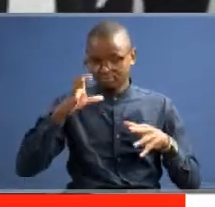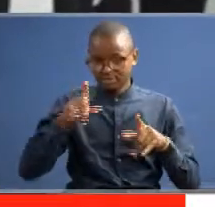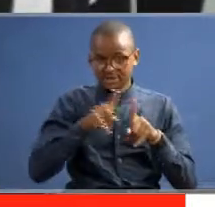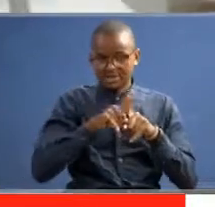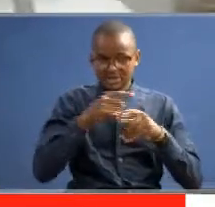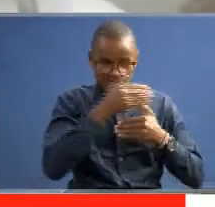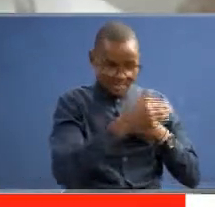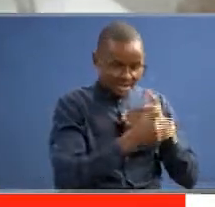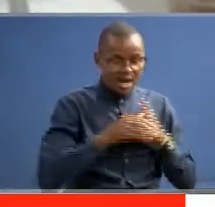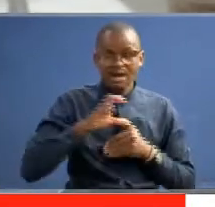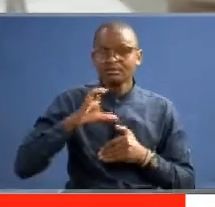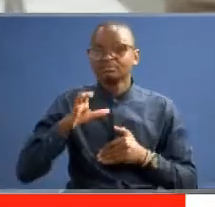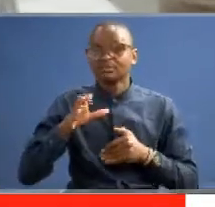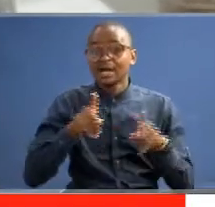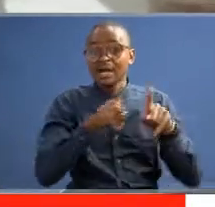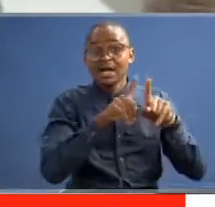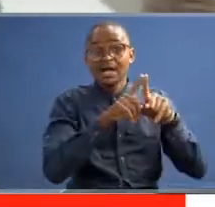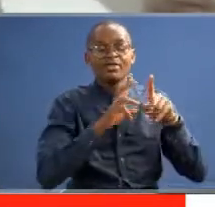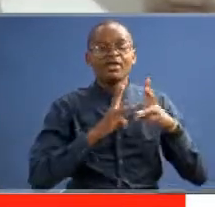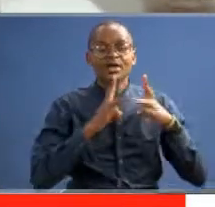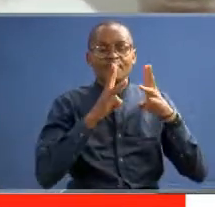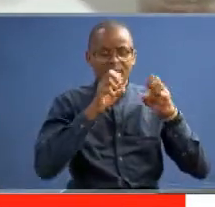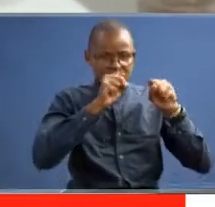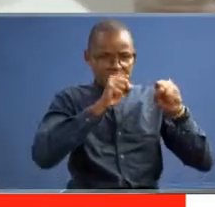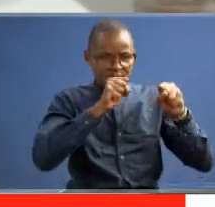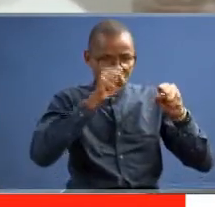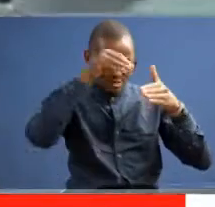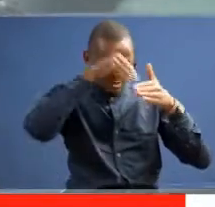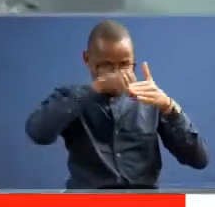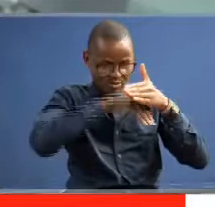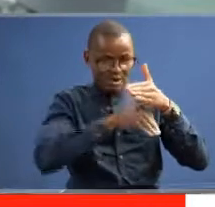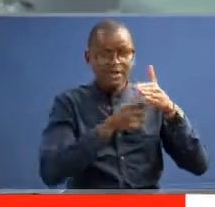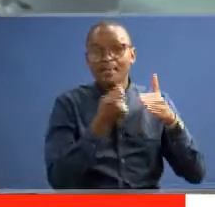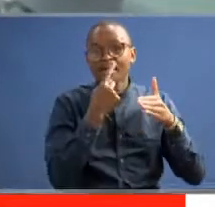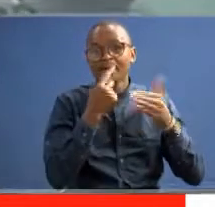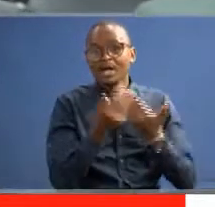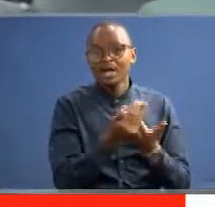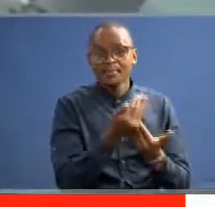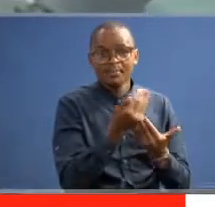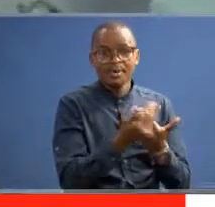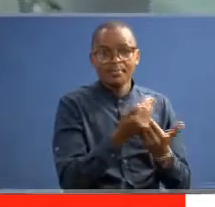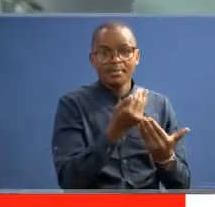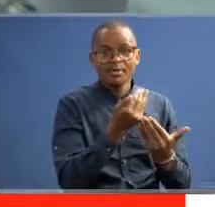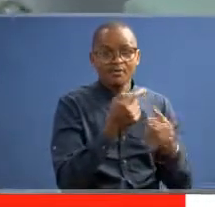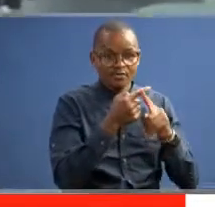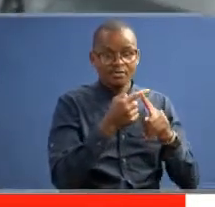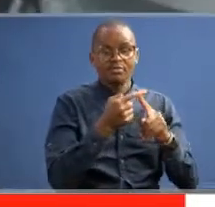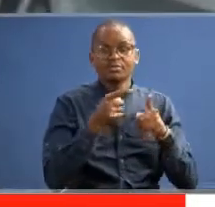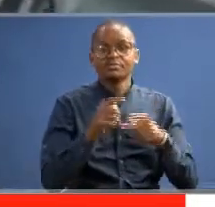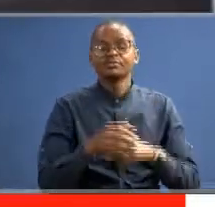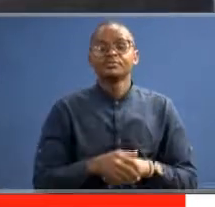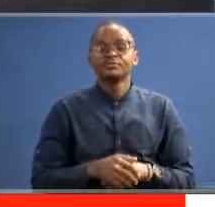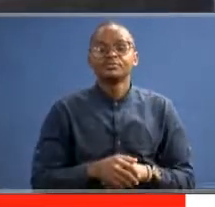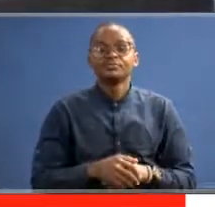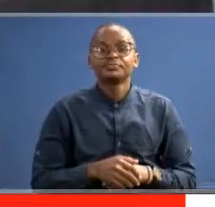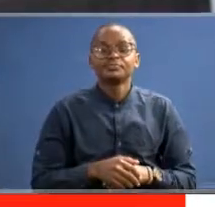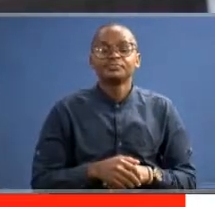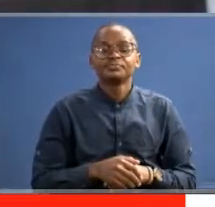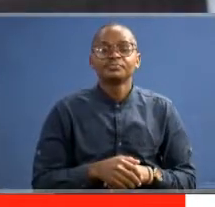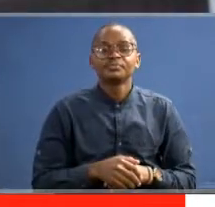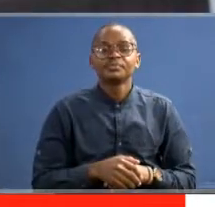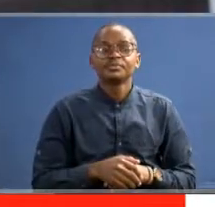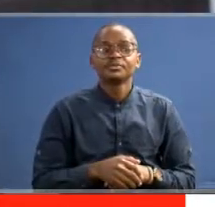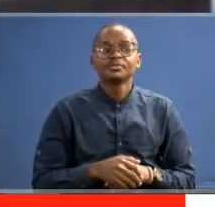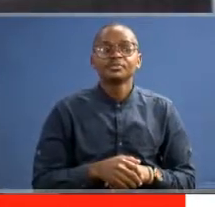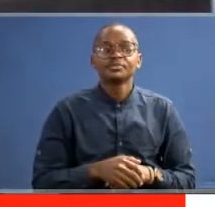the neighboring counties, as they will be able to access premium medical care at close proximity. This